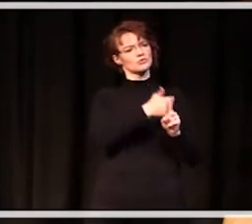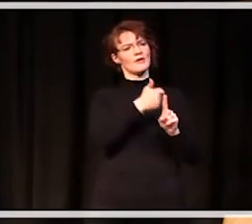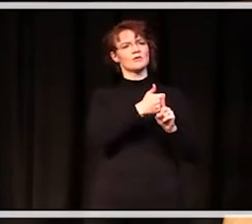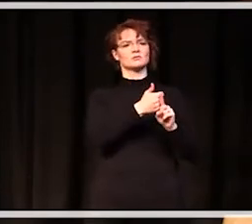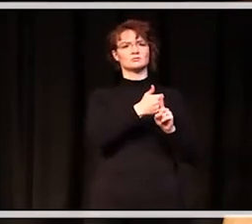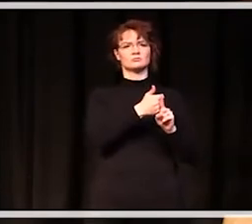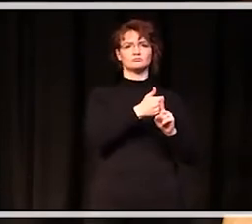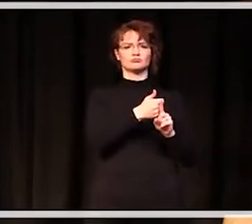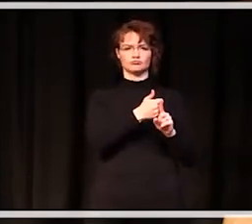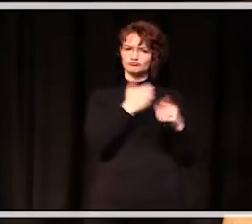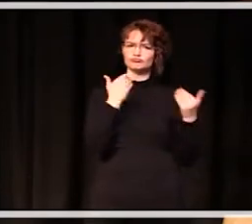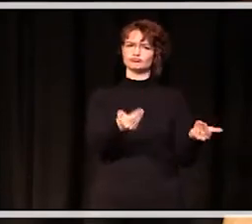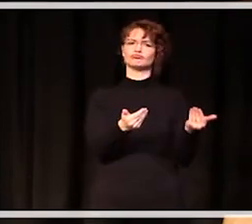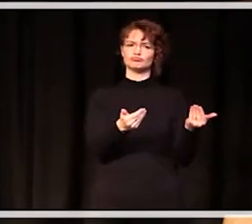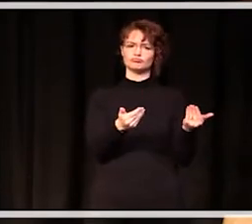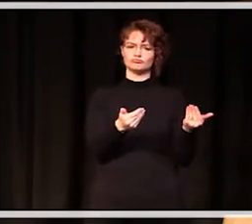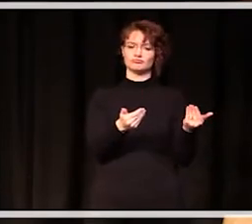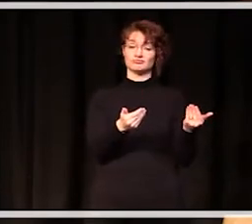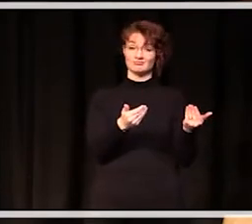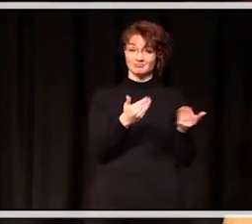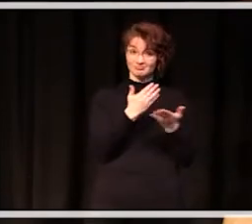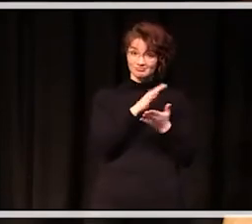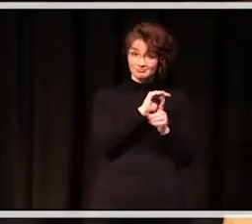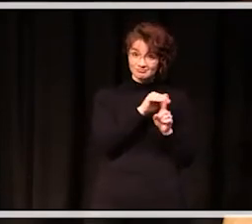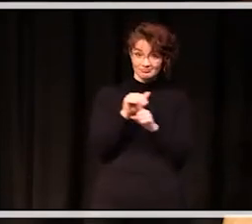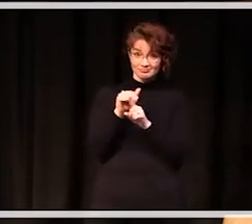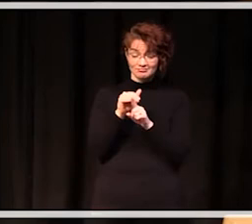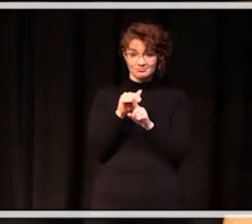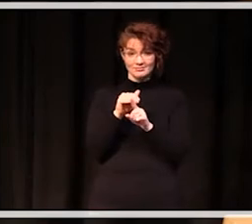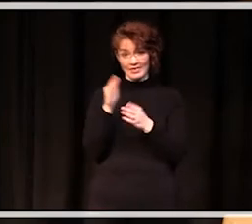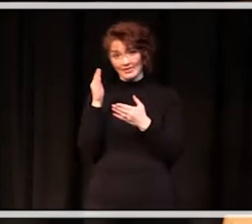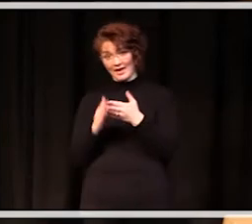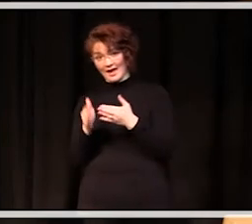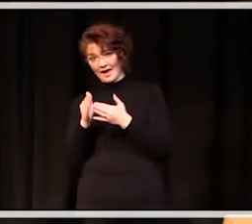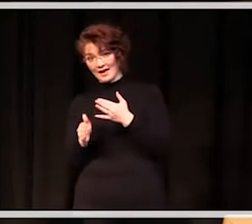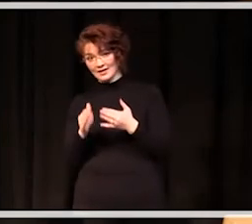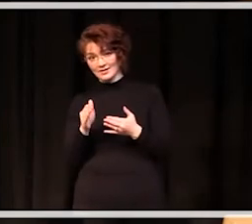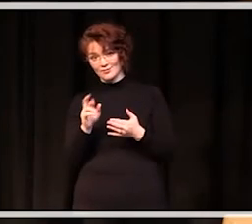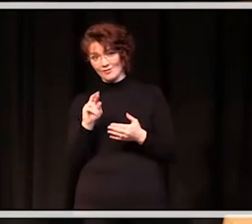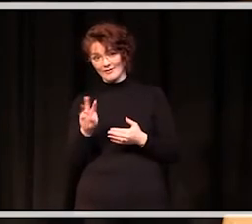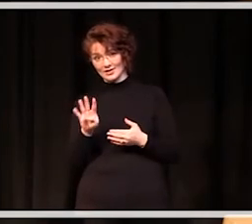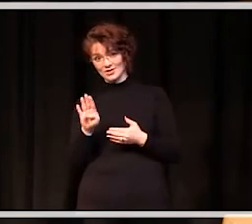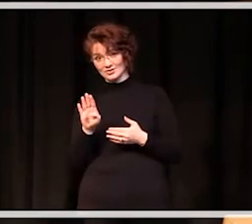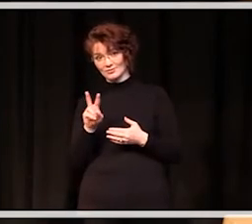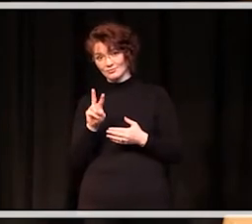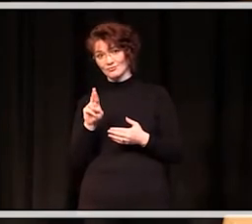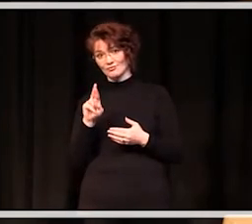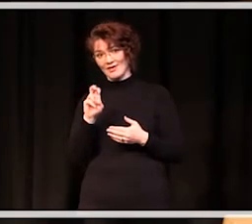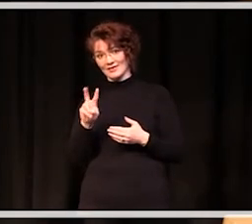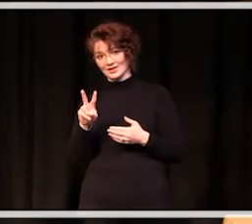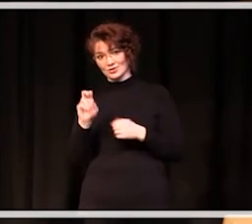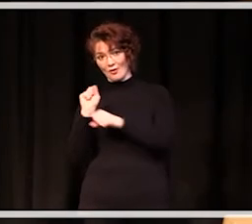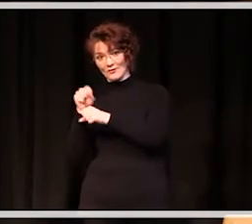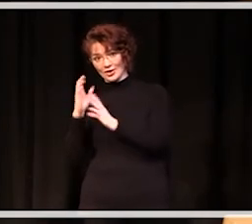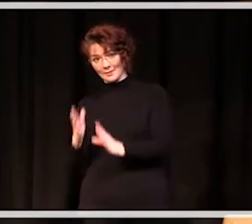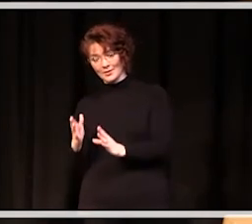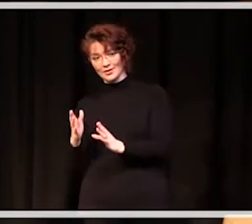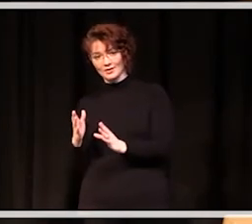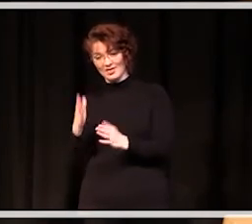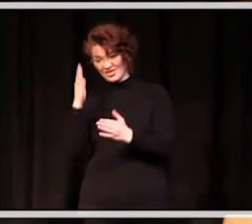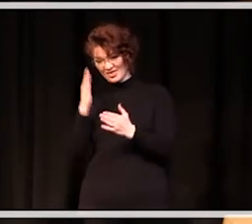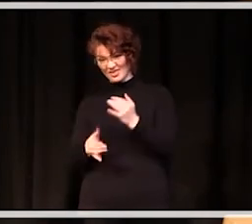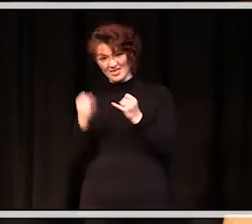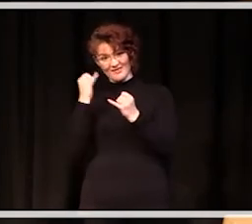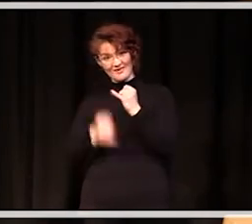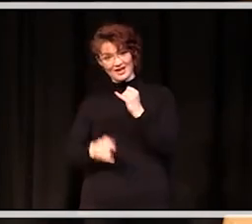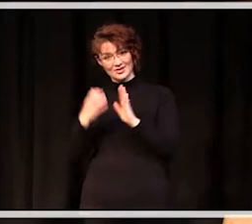charge. Friends, as we get to the end of this series, The Overcomer, and we get to the final